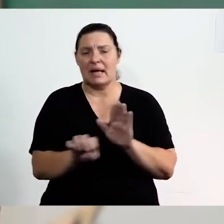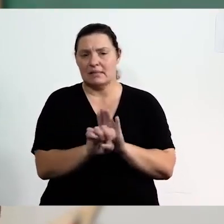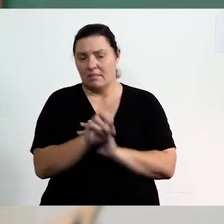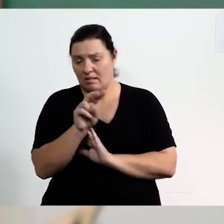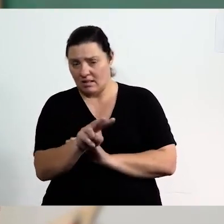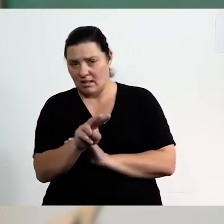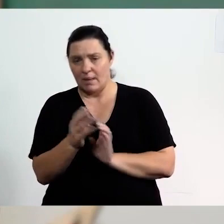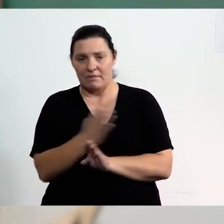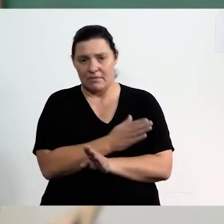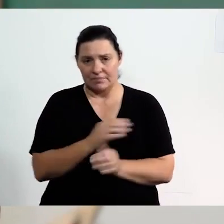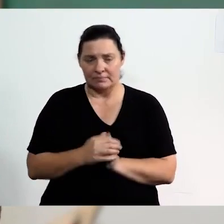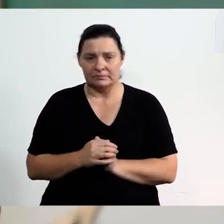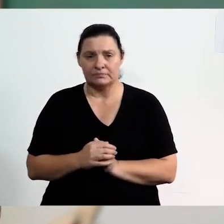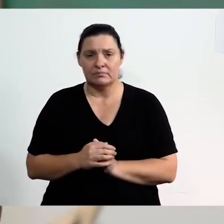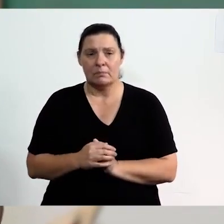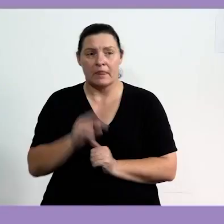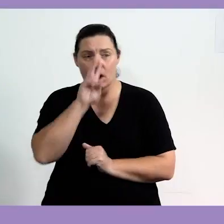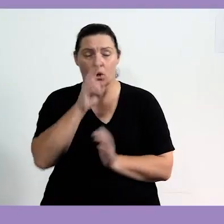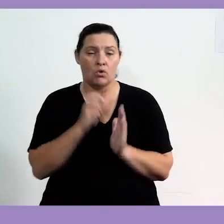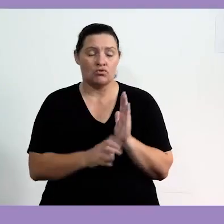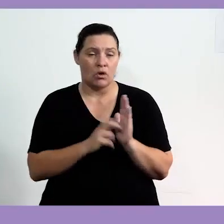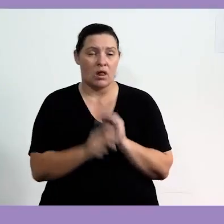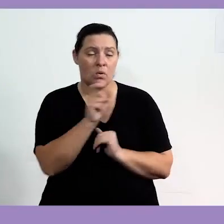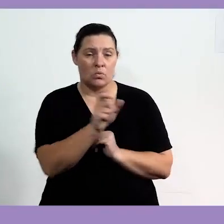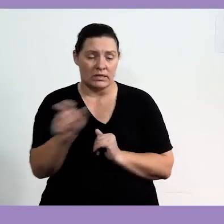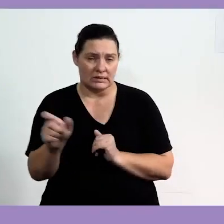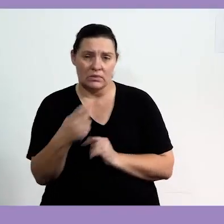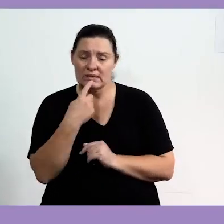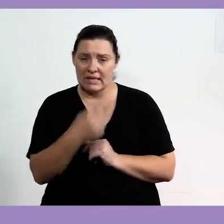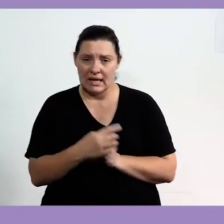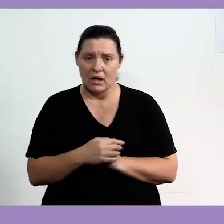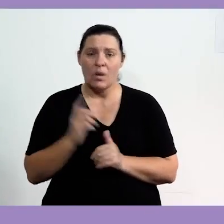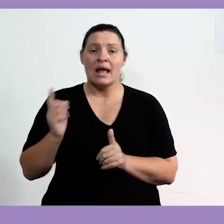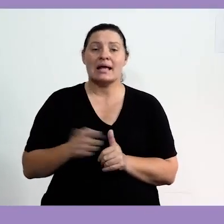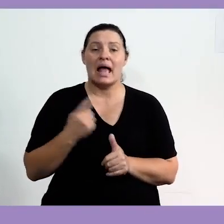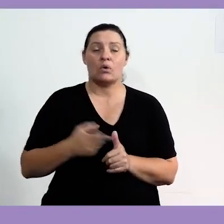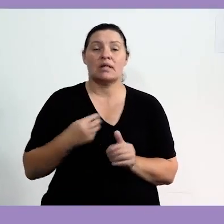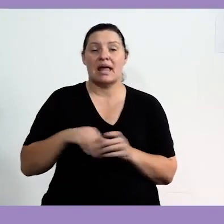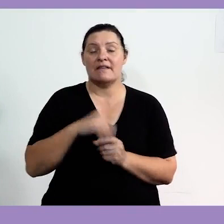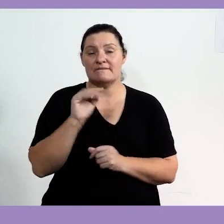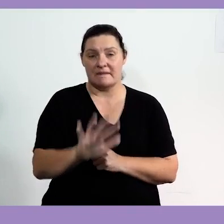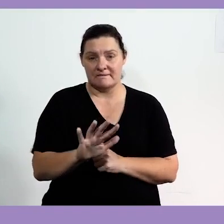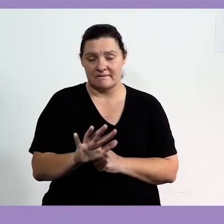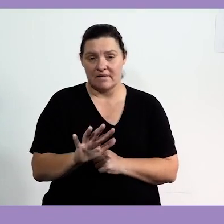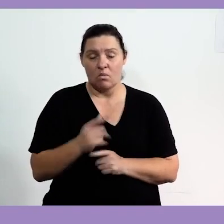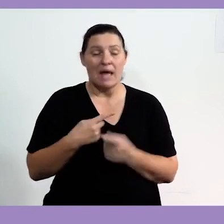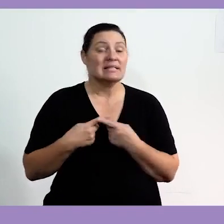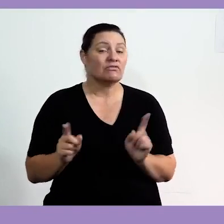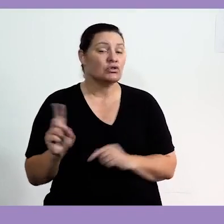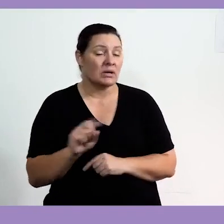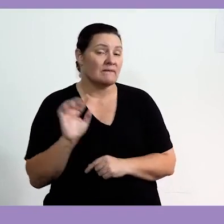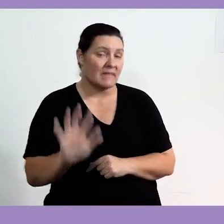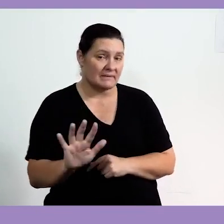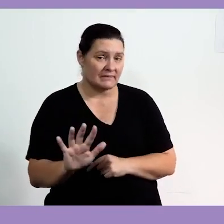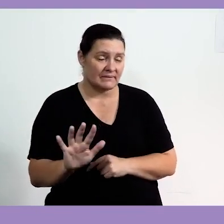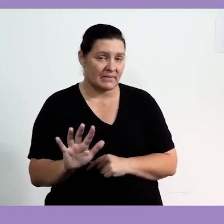same example that we looked at before. So when we look at the rule in words, we say here that we are counting in 5s because remember the